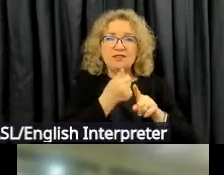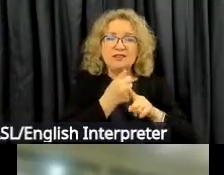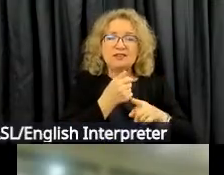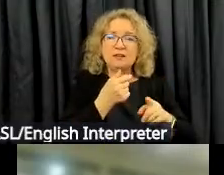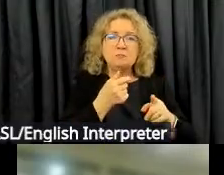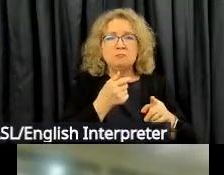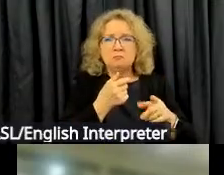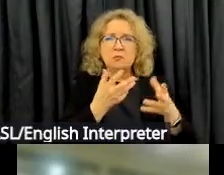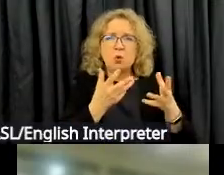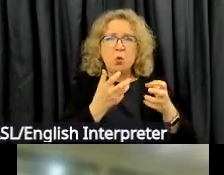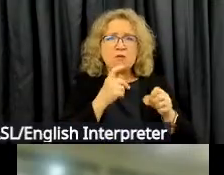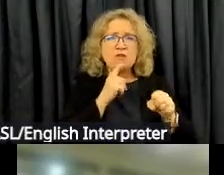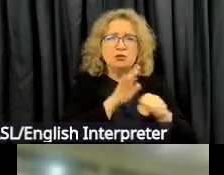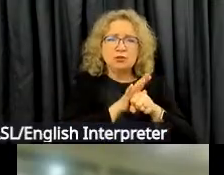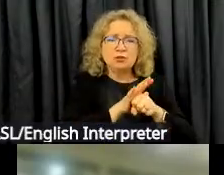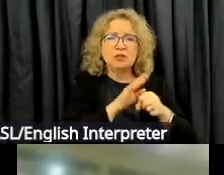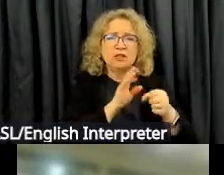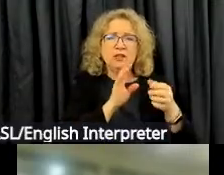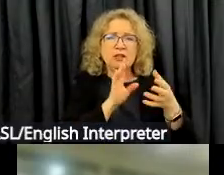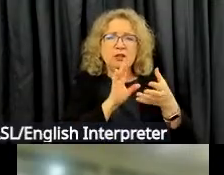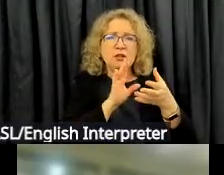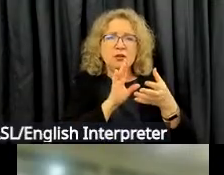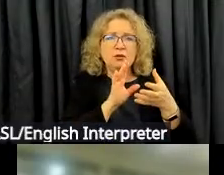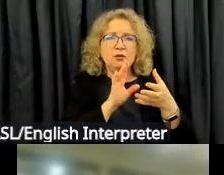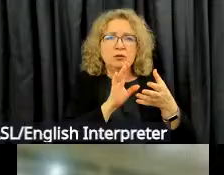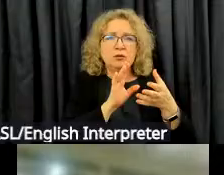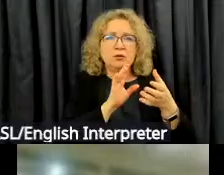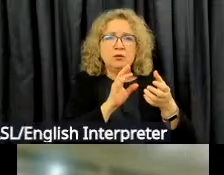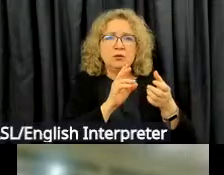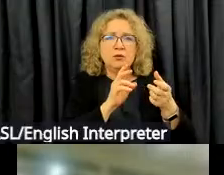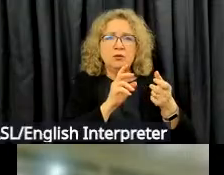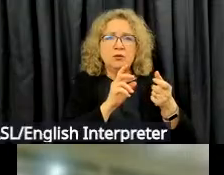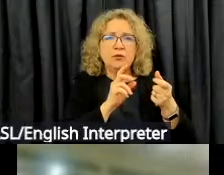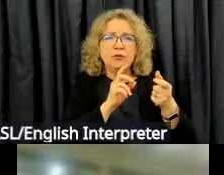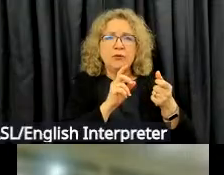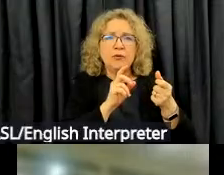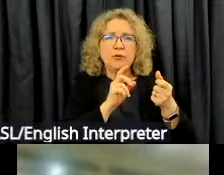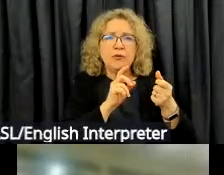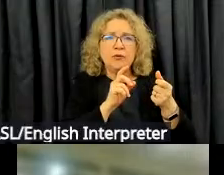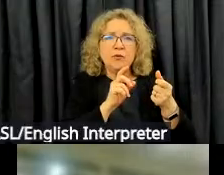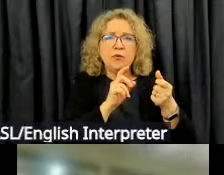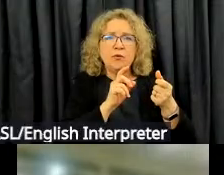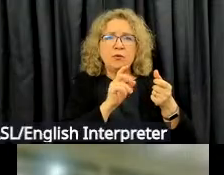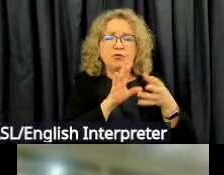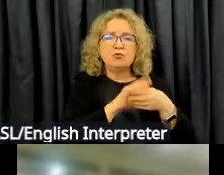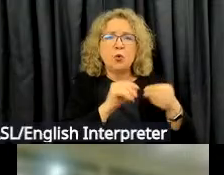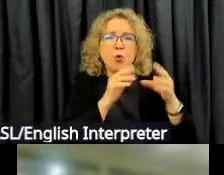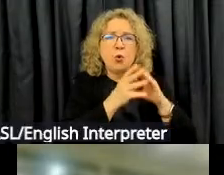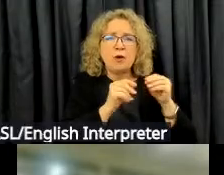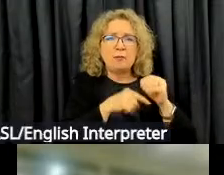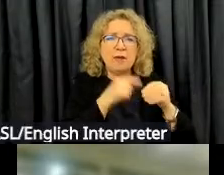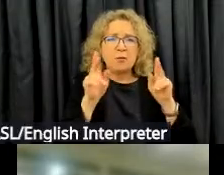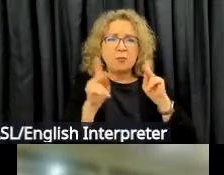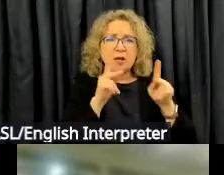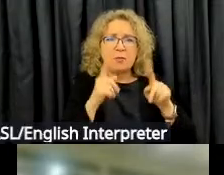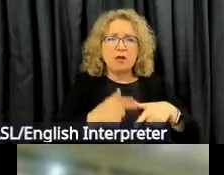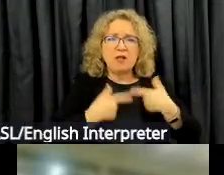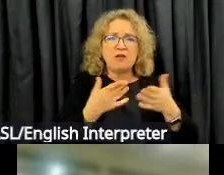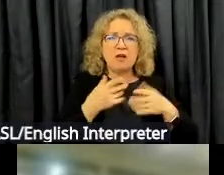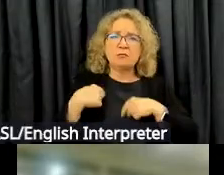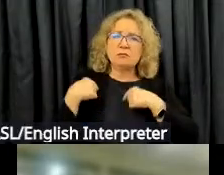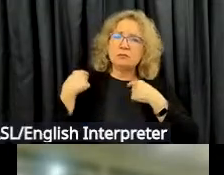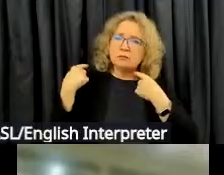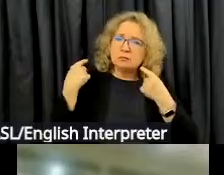that there's a story being told about the peoples that have lived here, and that there's, some